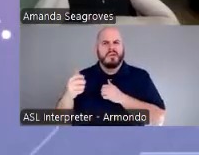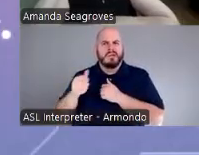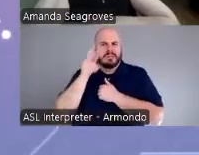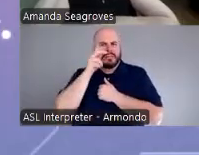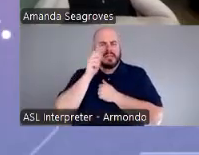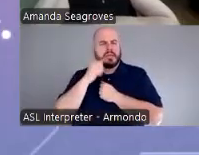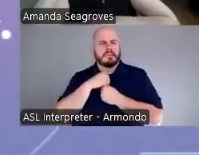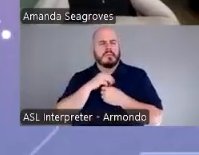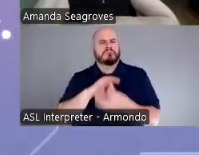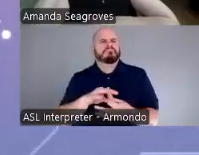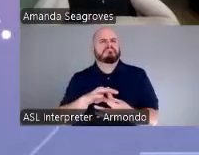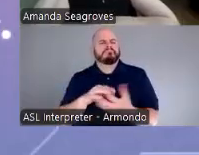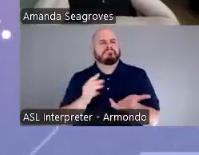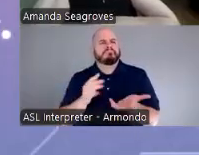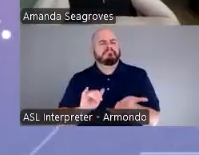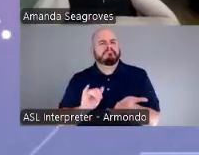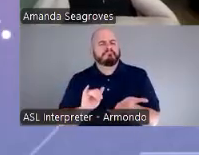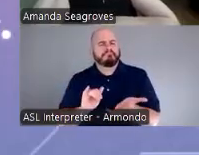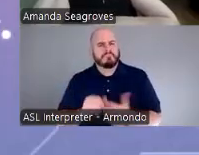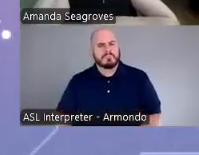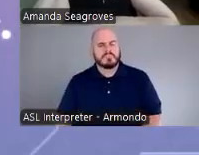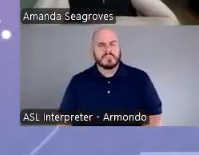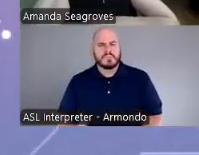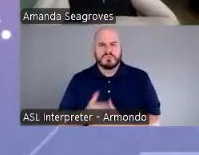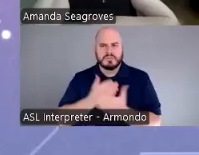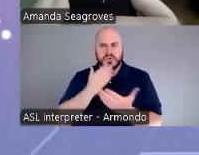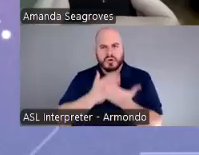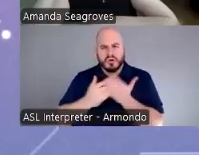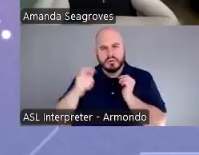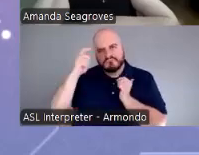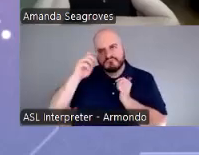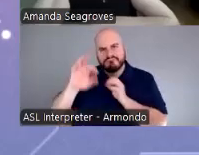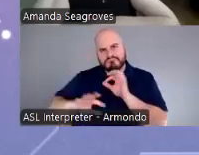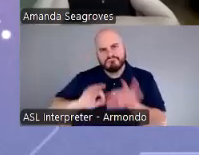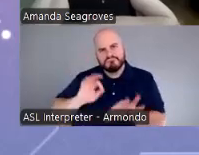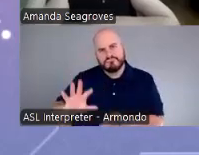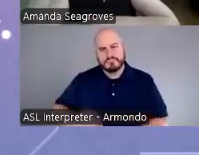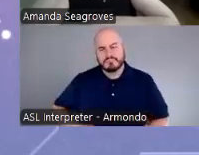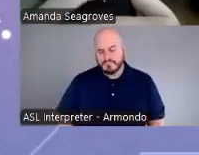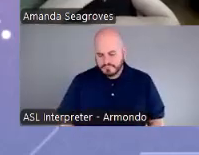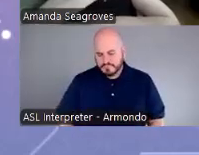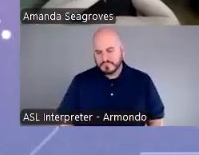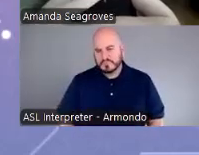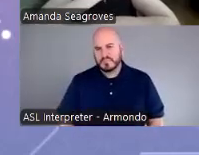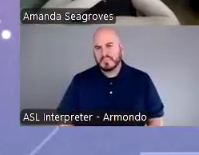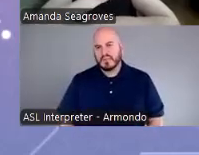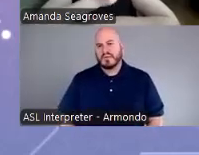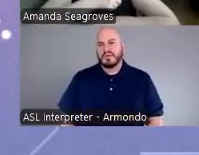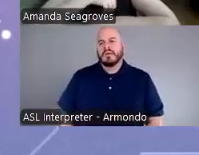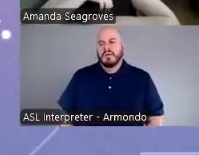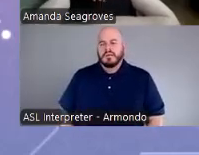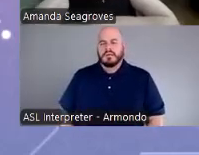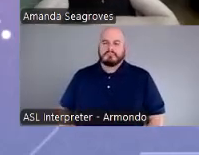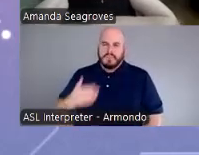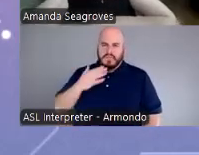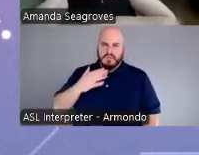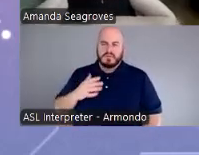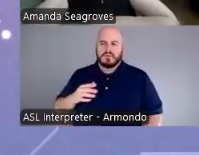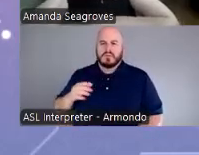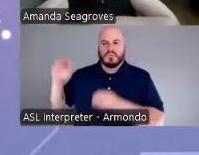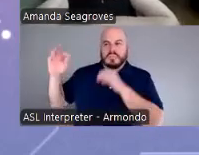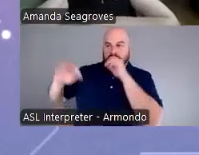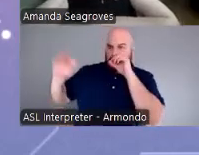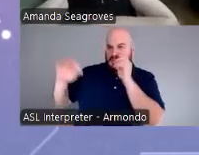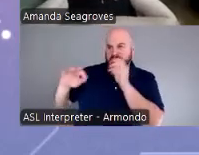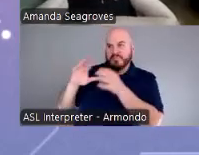some really good insights. Thank you. That was one of our goals, is that we're preaching all of this about understanding the patient and